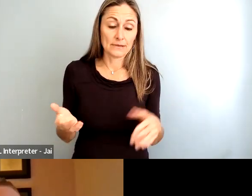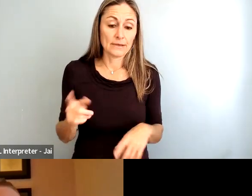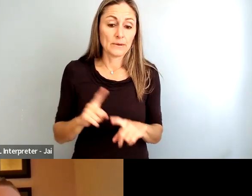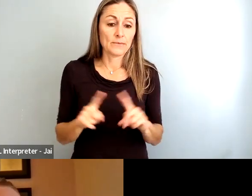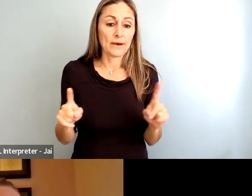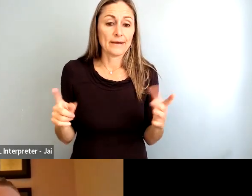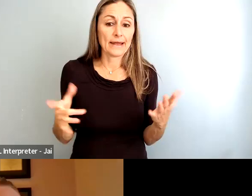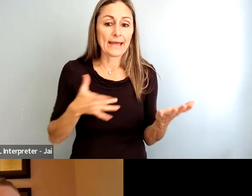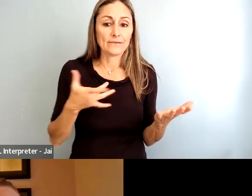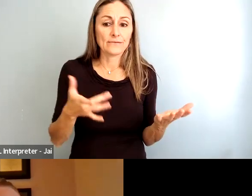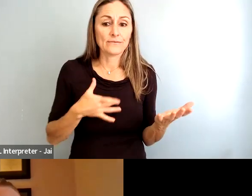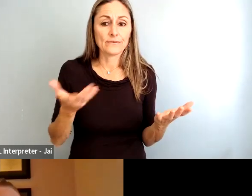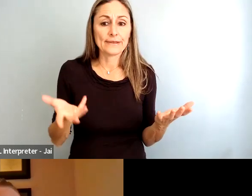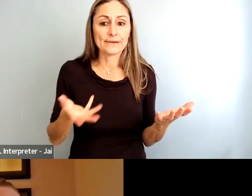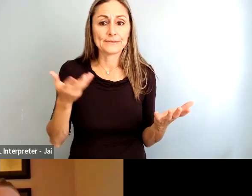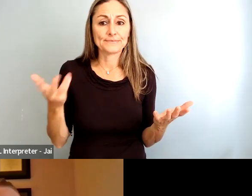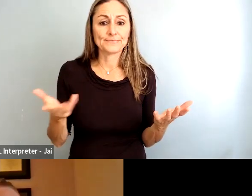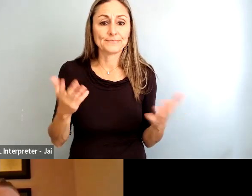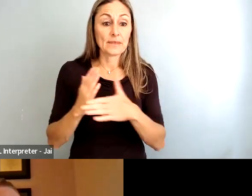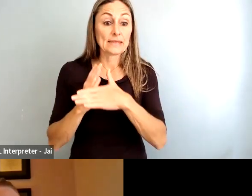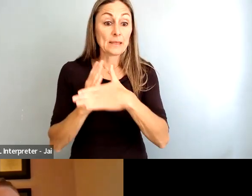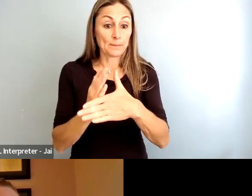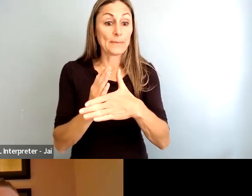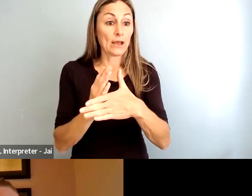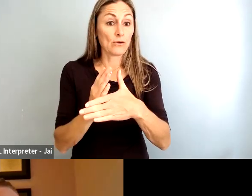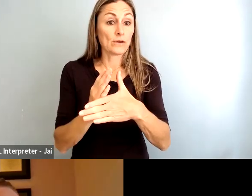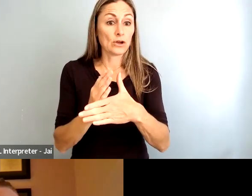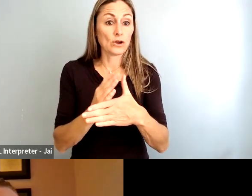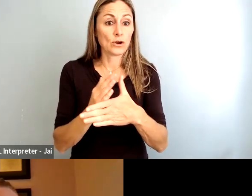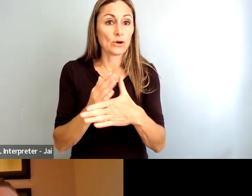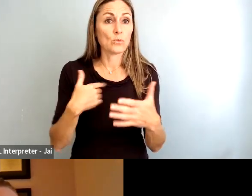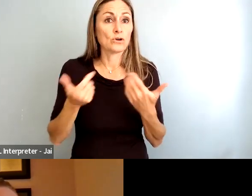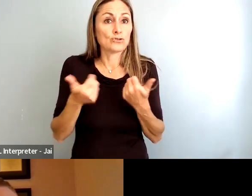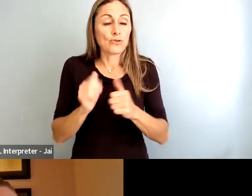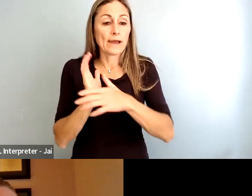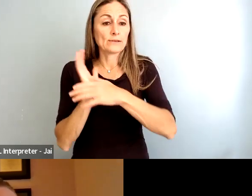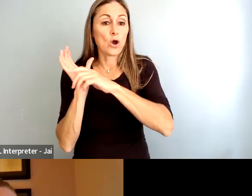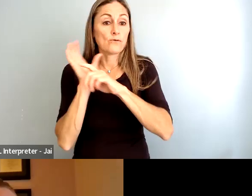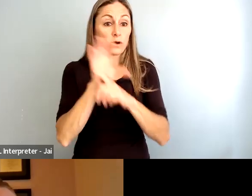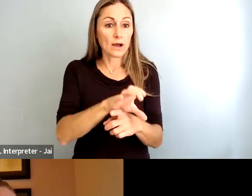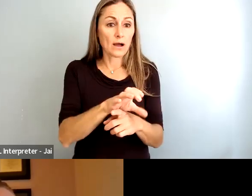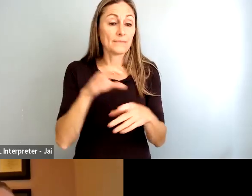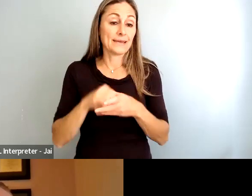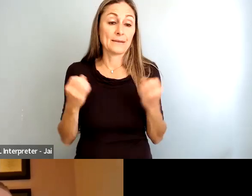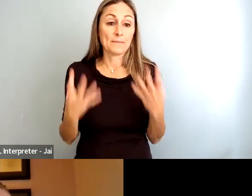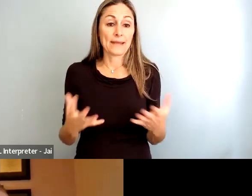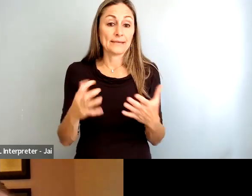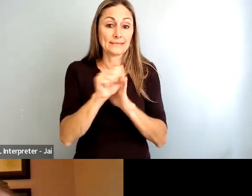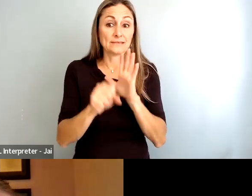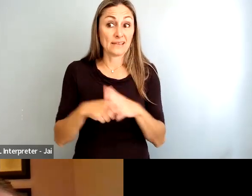though the barrier we all are trying to overcome in many states, even here in New